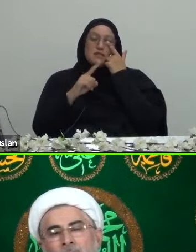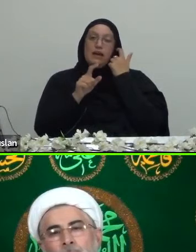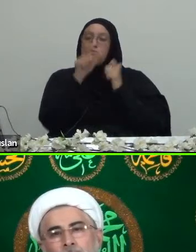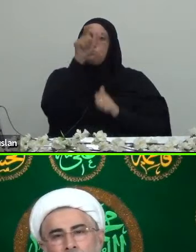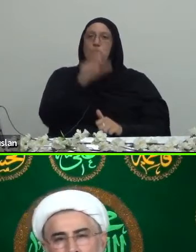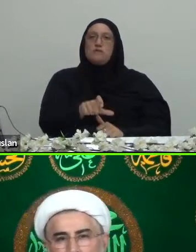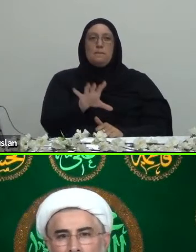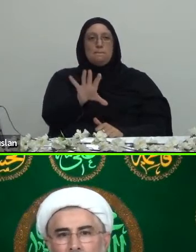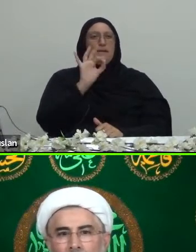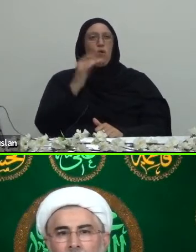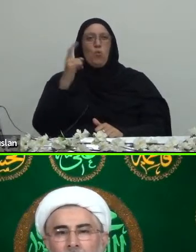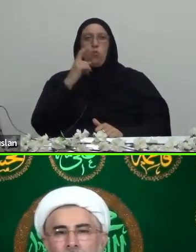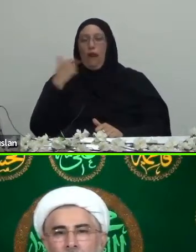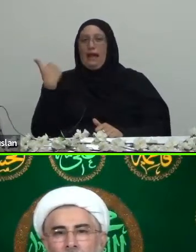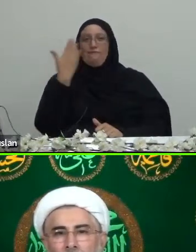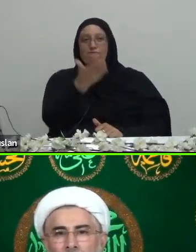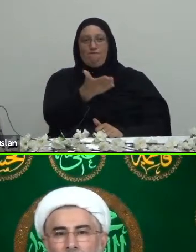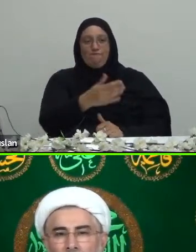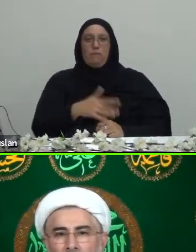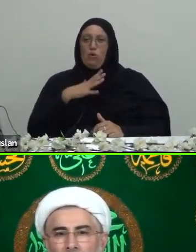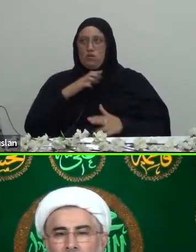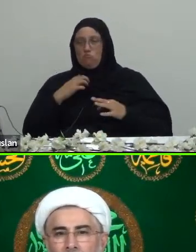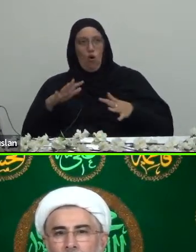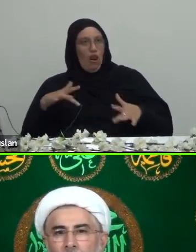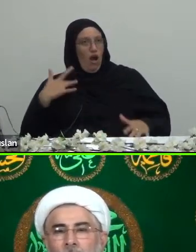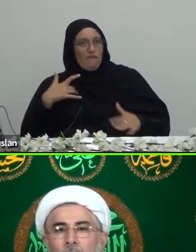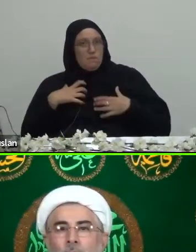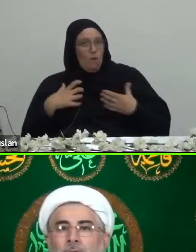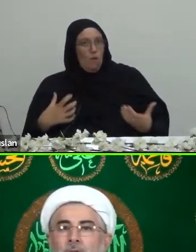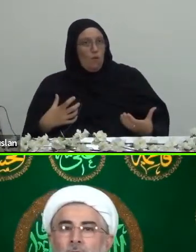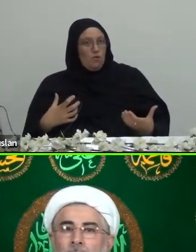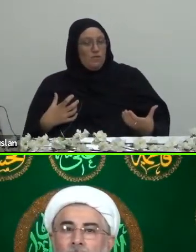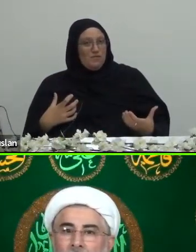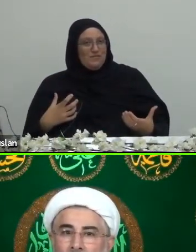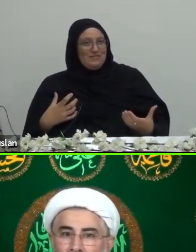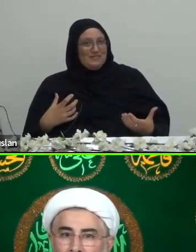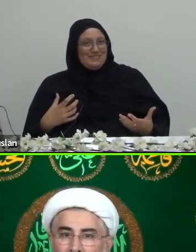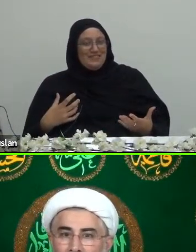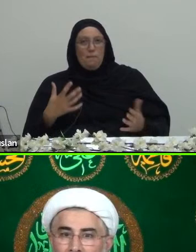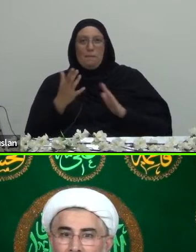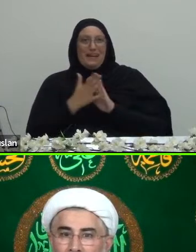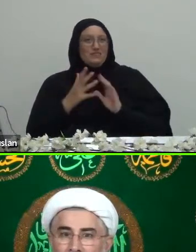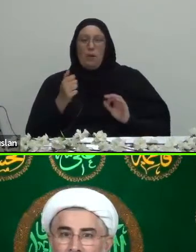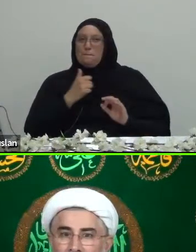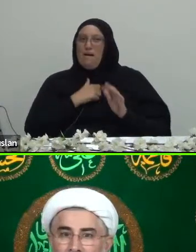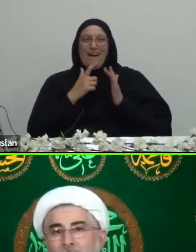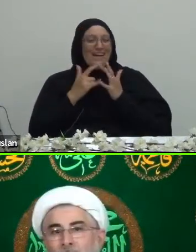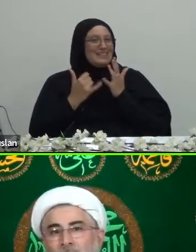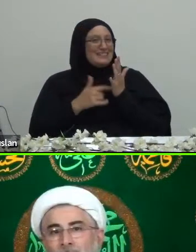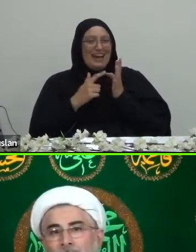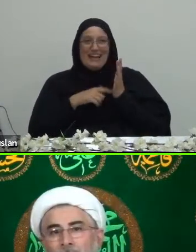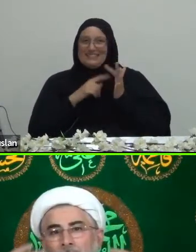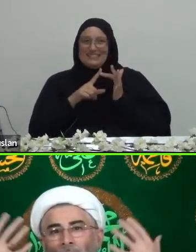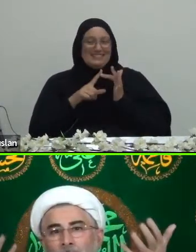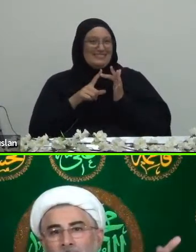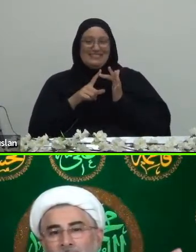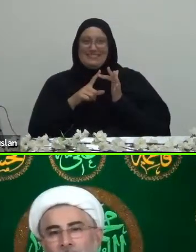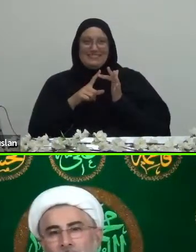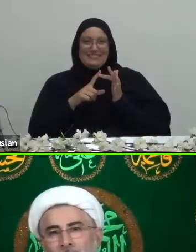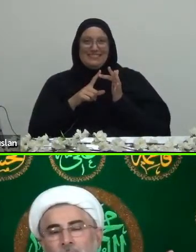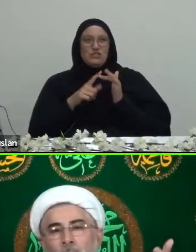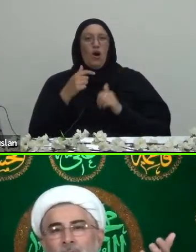insurance. Because I'm not alive anymore, so it is not my estate. It will belong